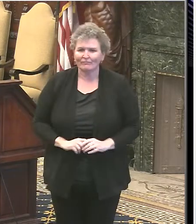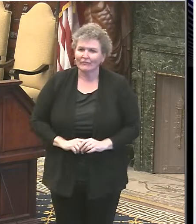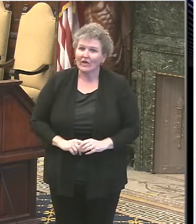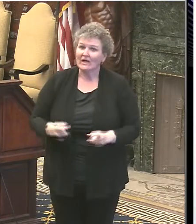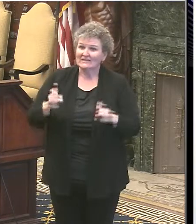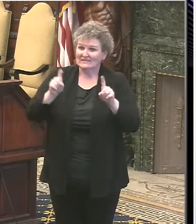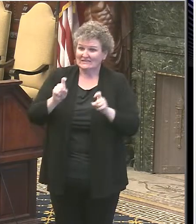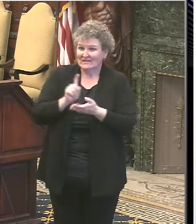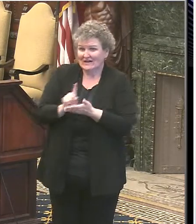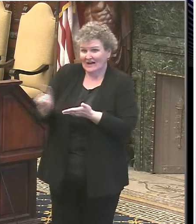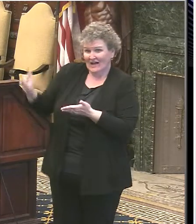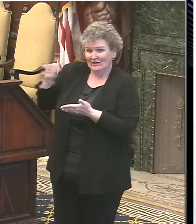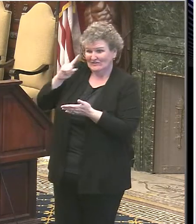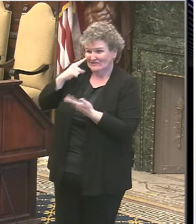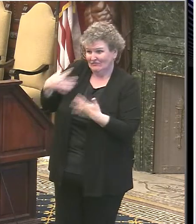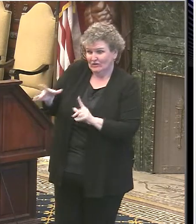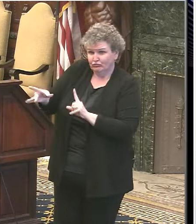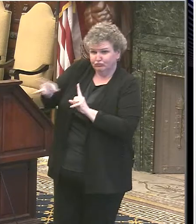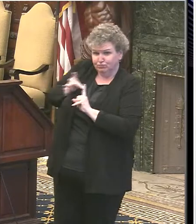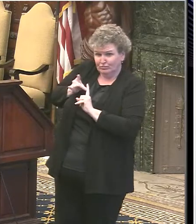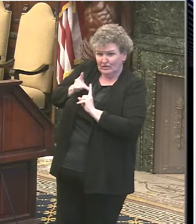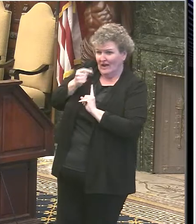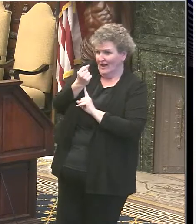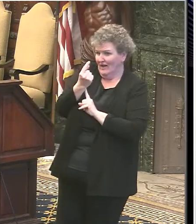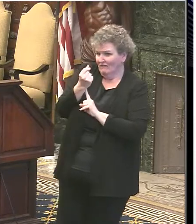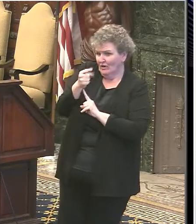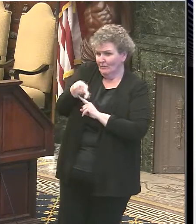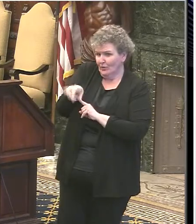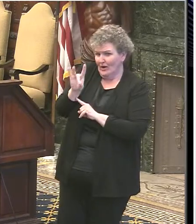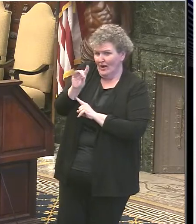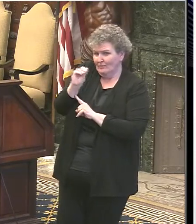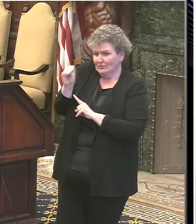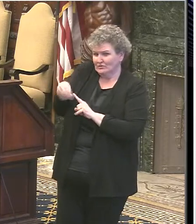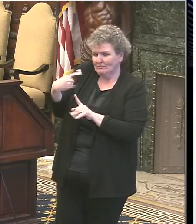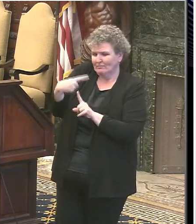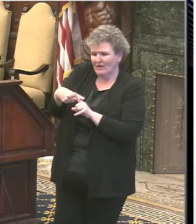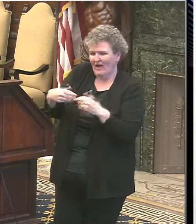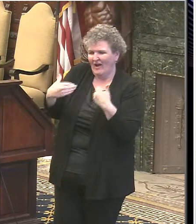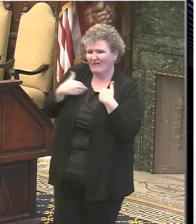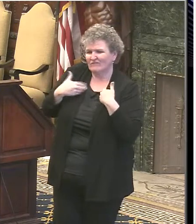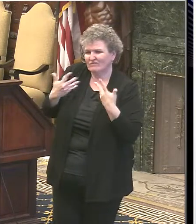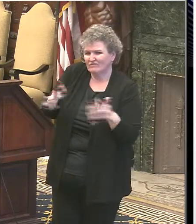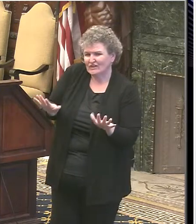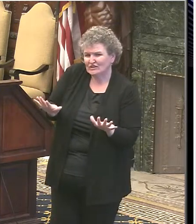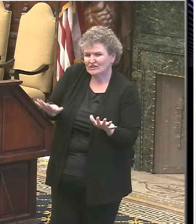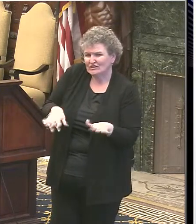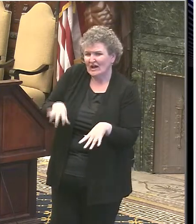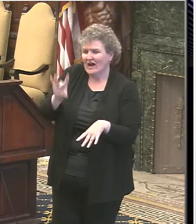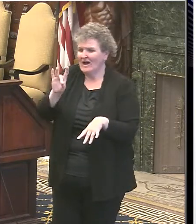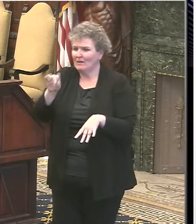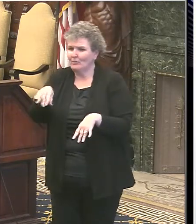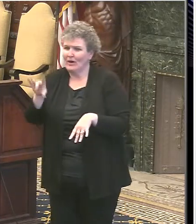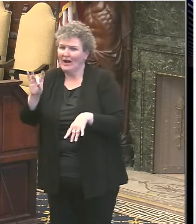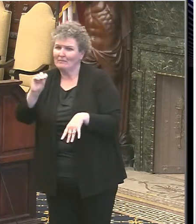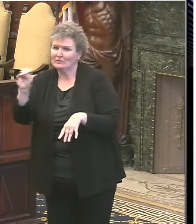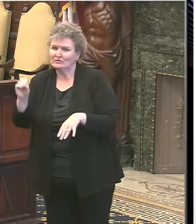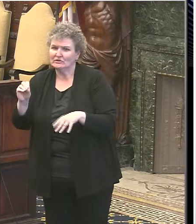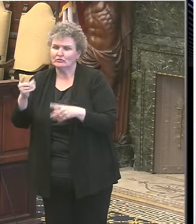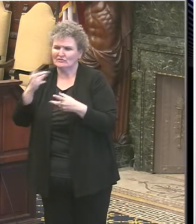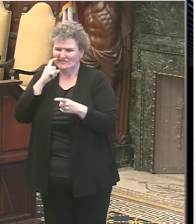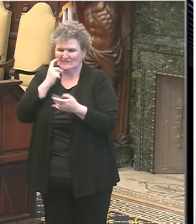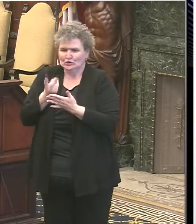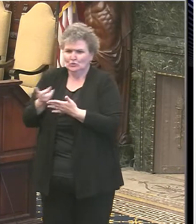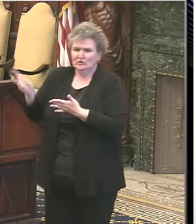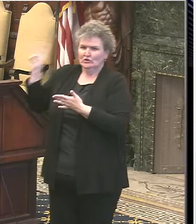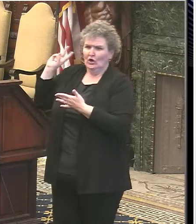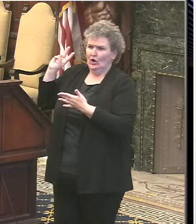have the results, 11.8% tested positive. That 11.8% is the same as the week before. So at